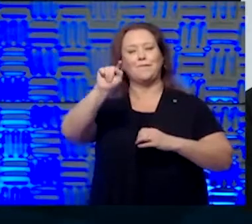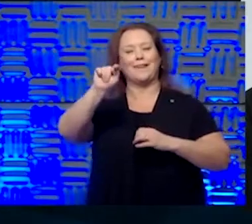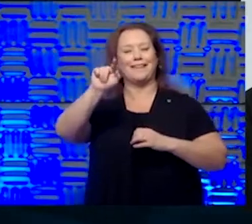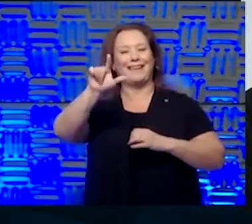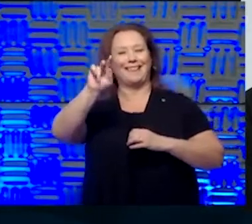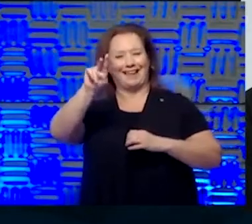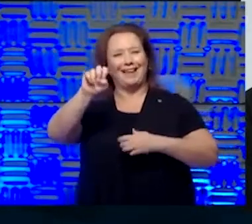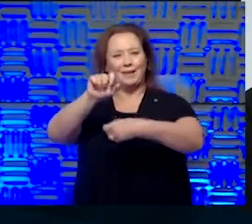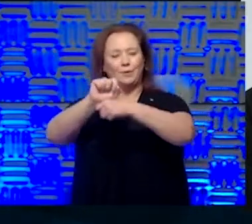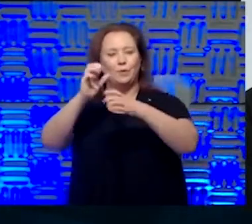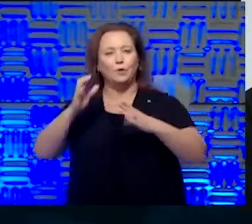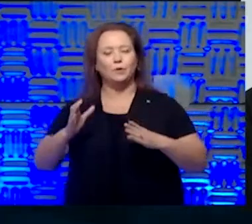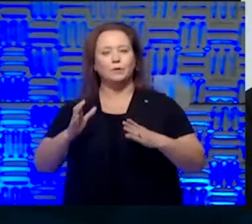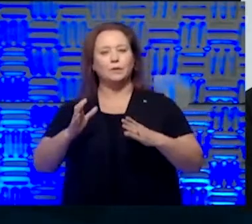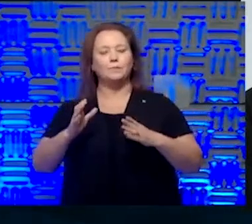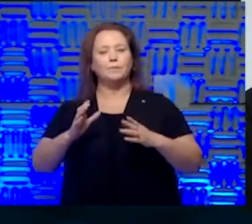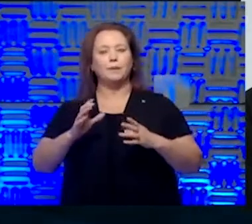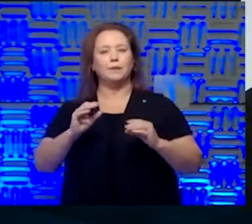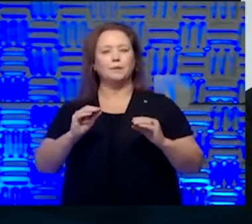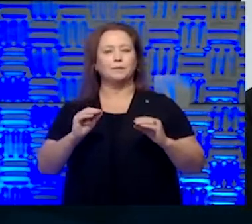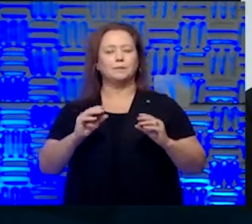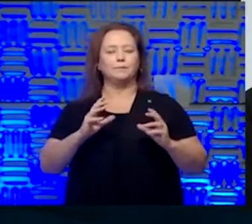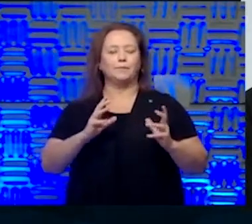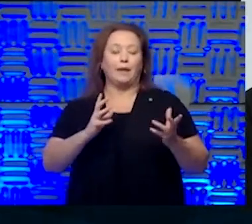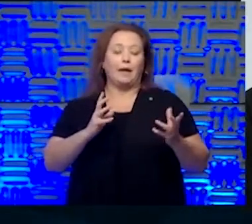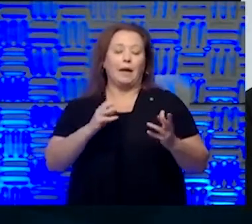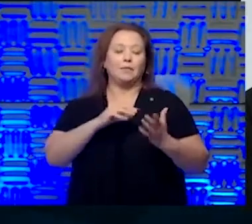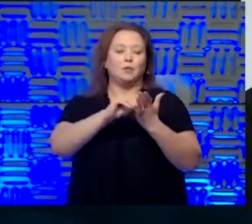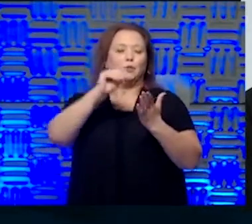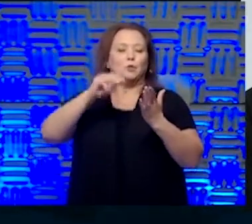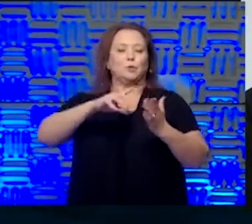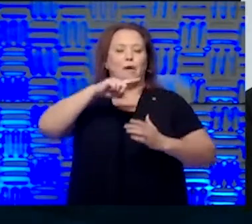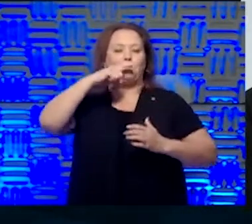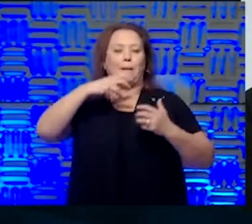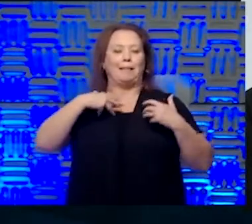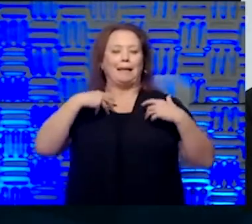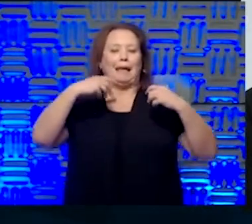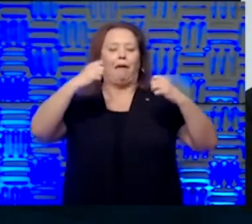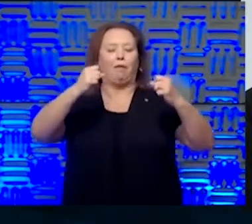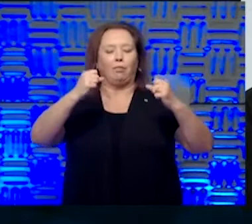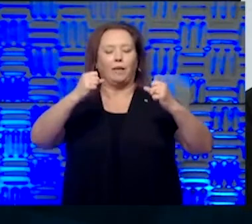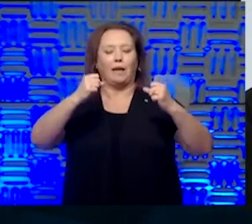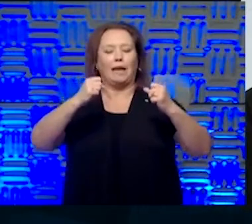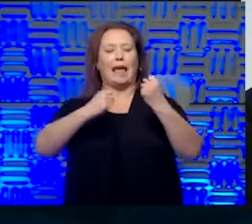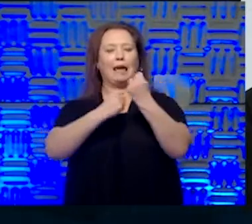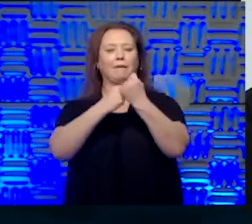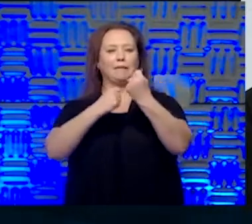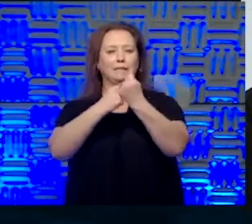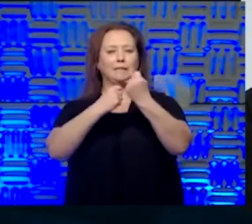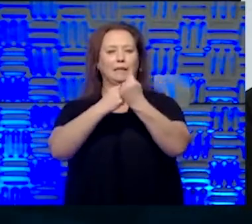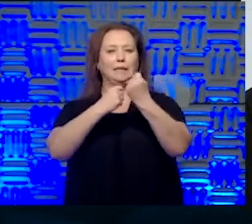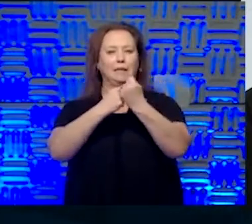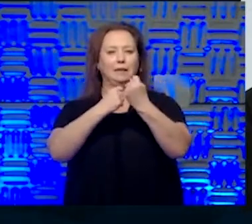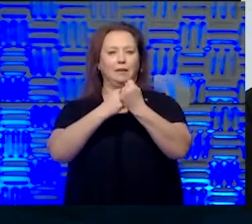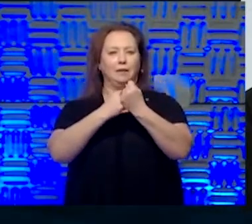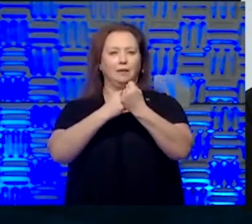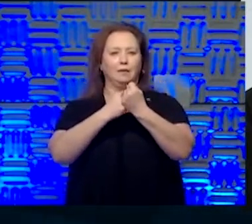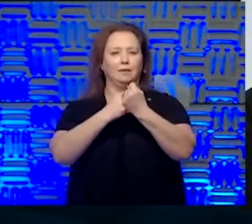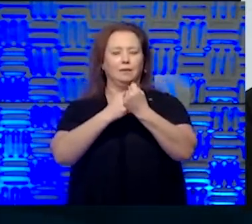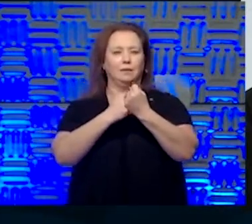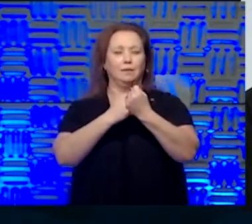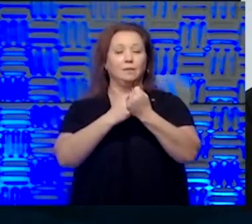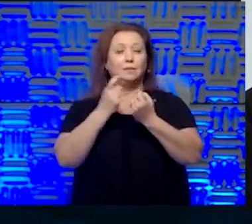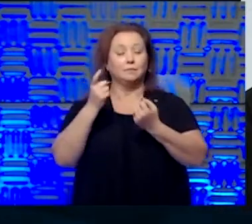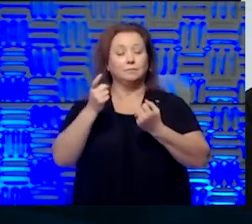But as an informal student of public health and advocacy, something that I took